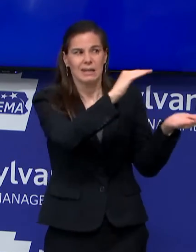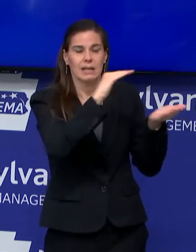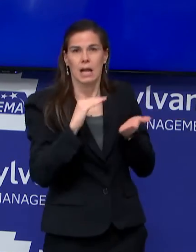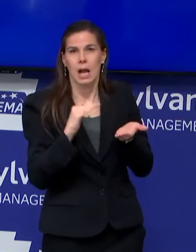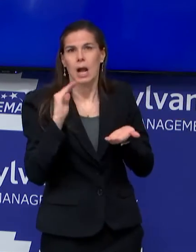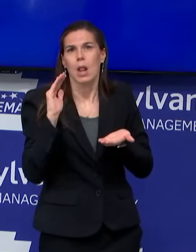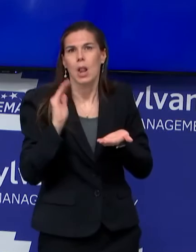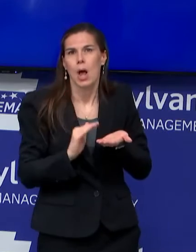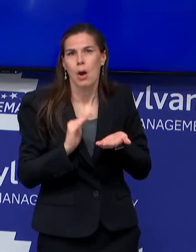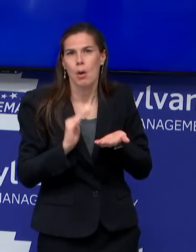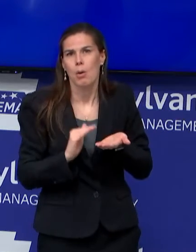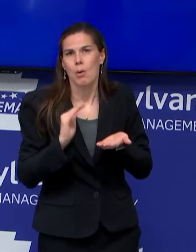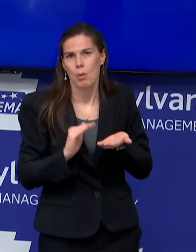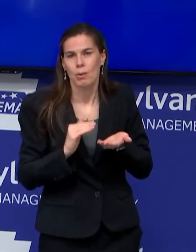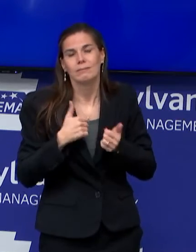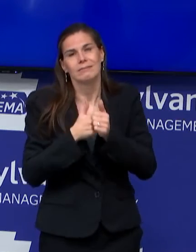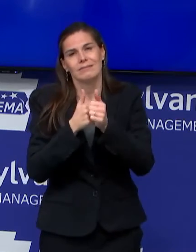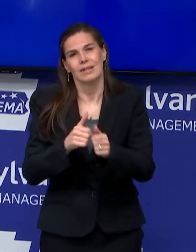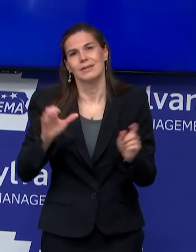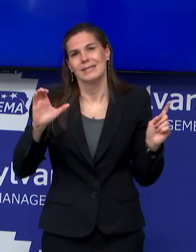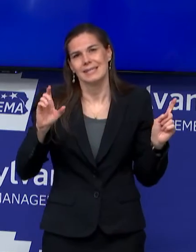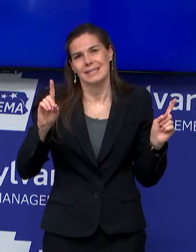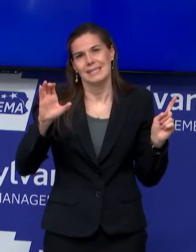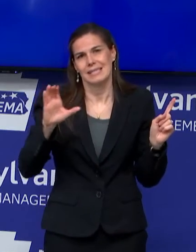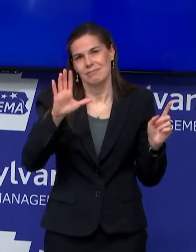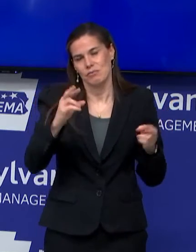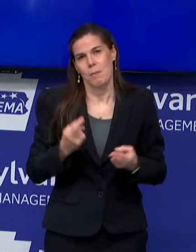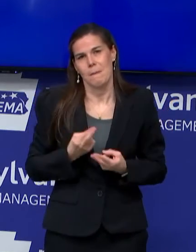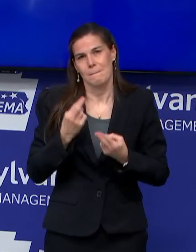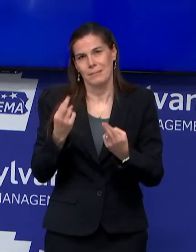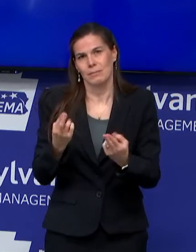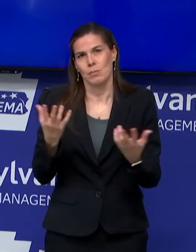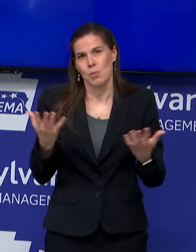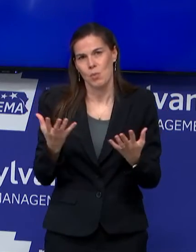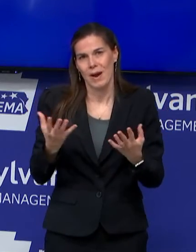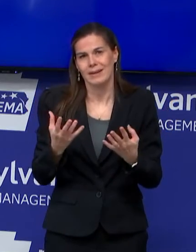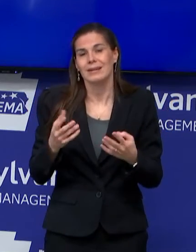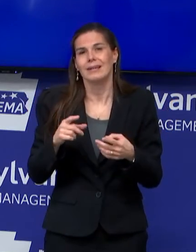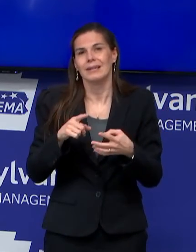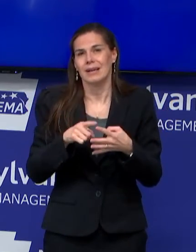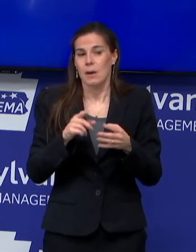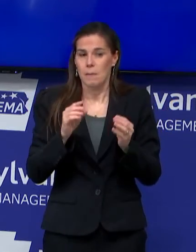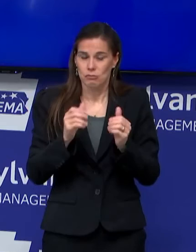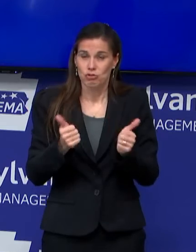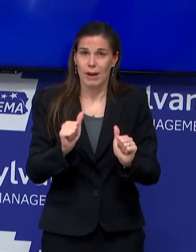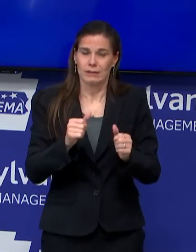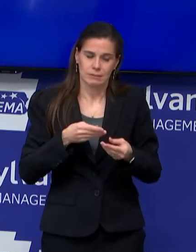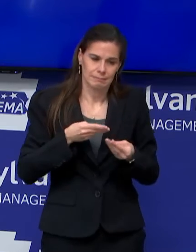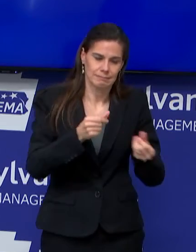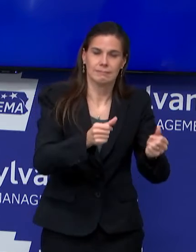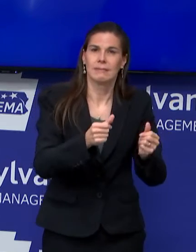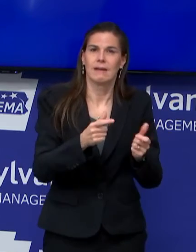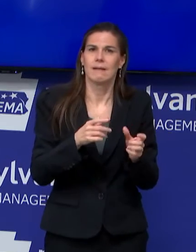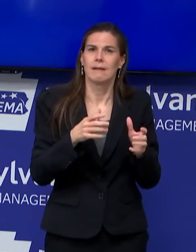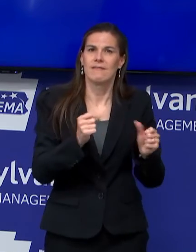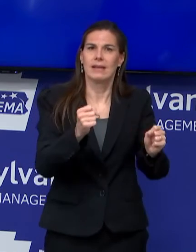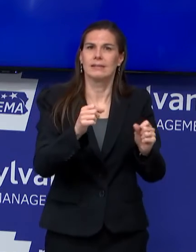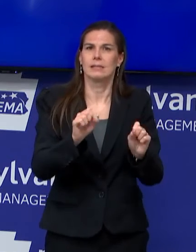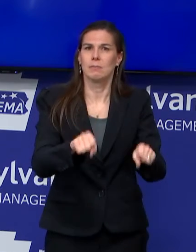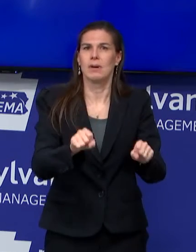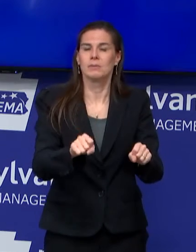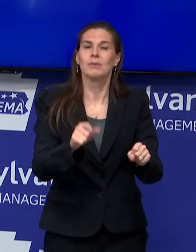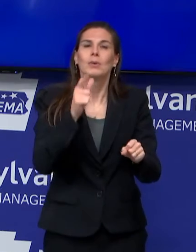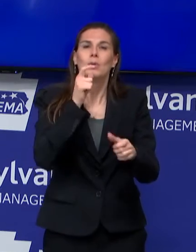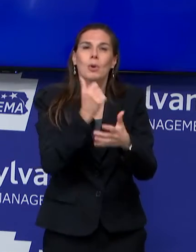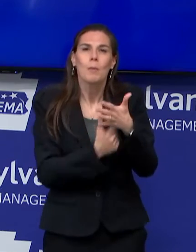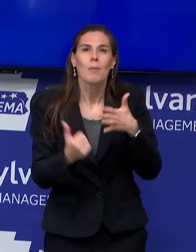CDC's recommendations, which has been to get the vaccine out as efficiently as possible in a way that prioritizes the most